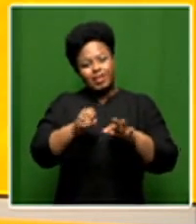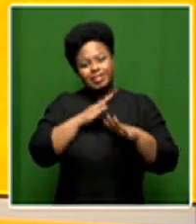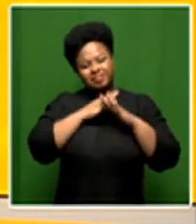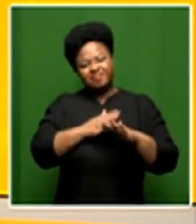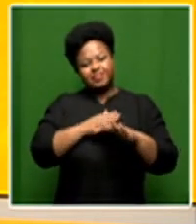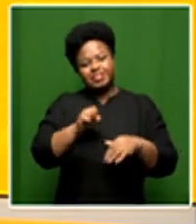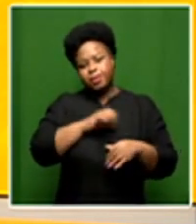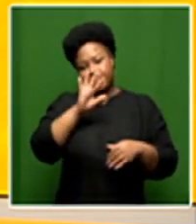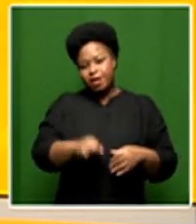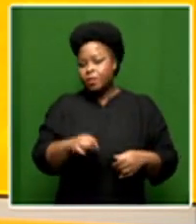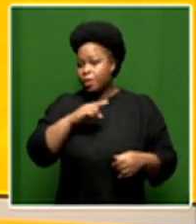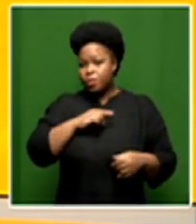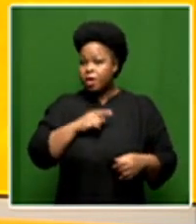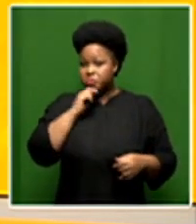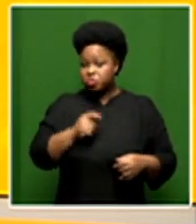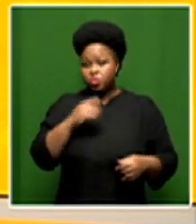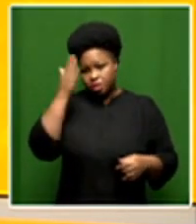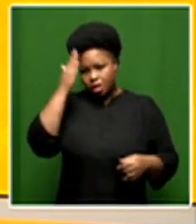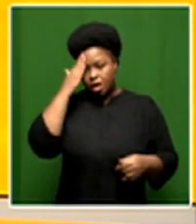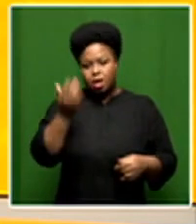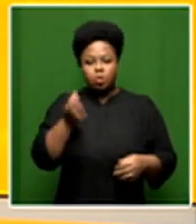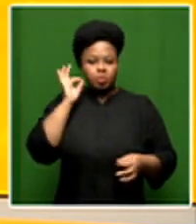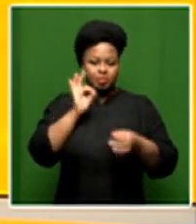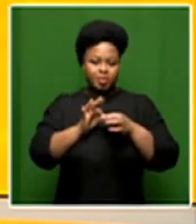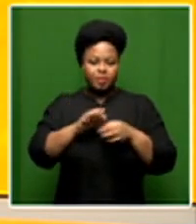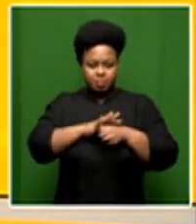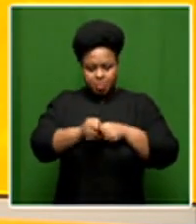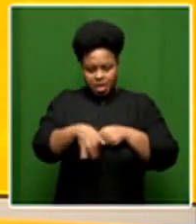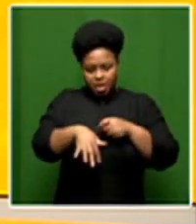COVID-19 in South Africa, especially given that we are dealing with a specific new variant.